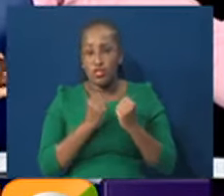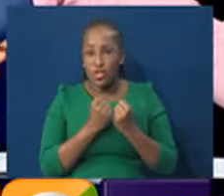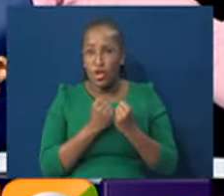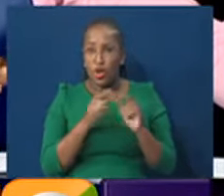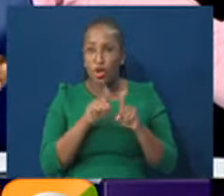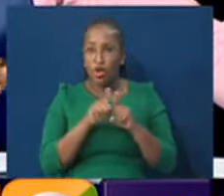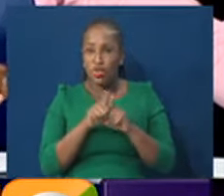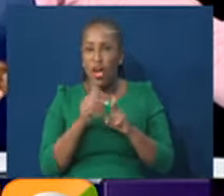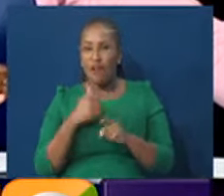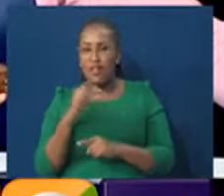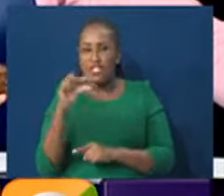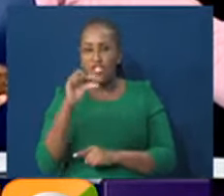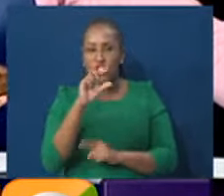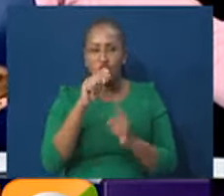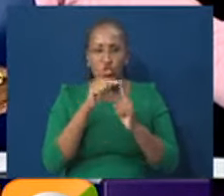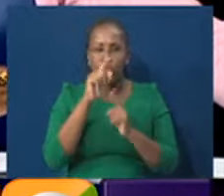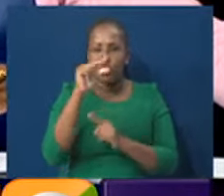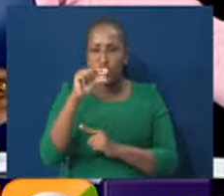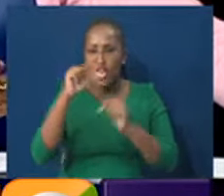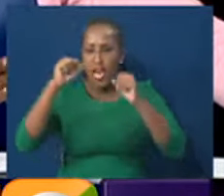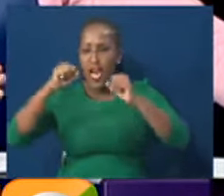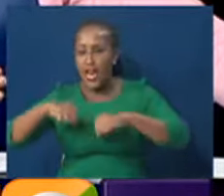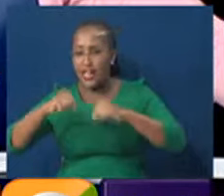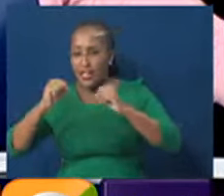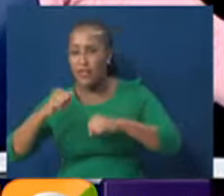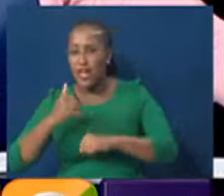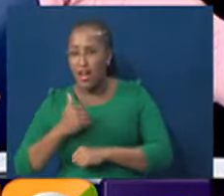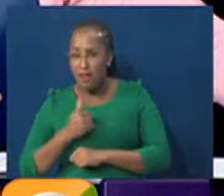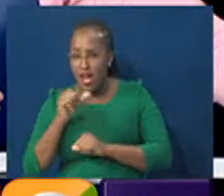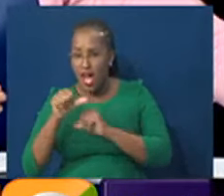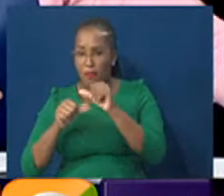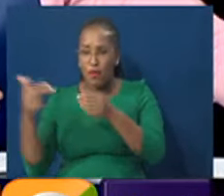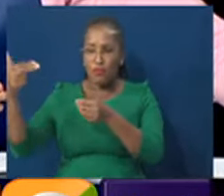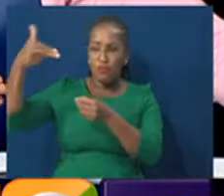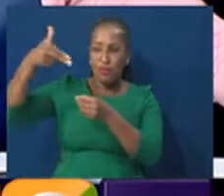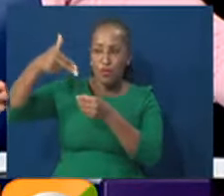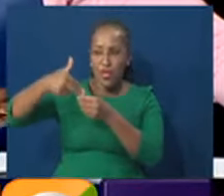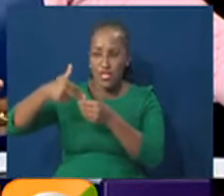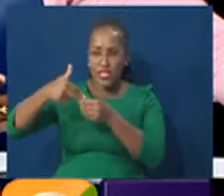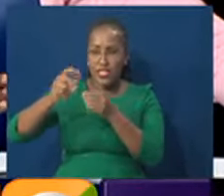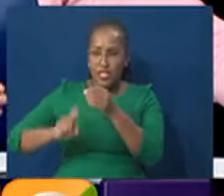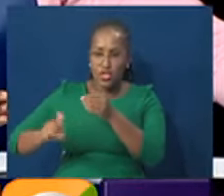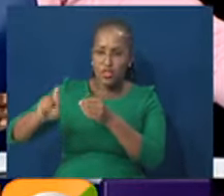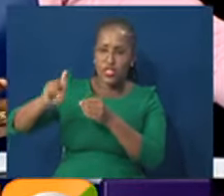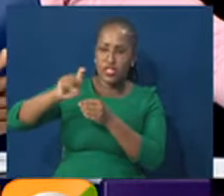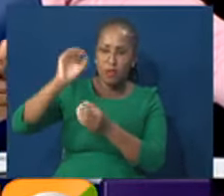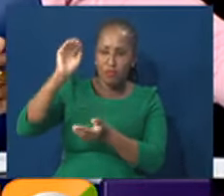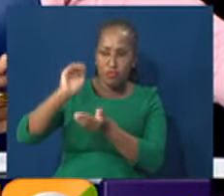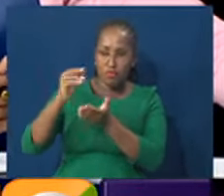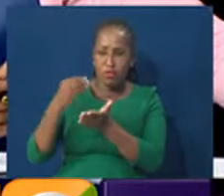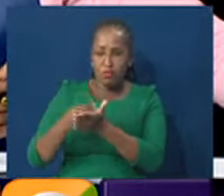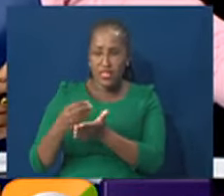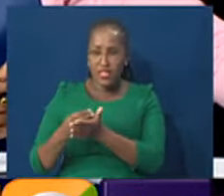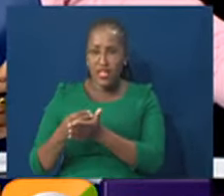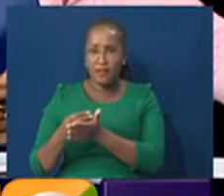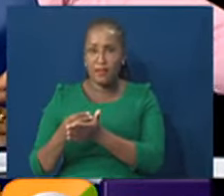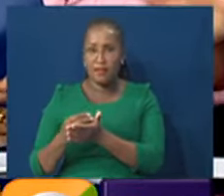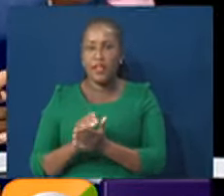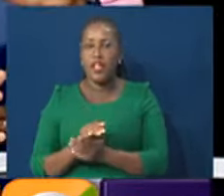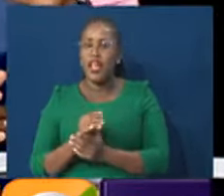was a G2G agreement that had fuel was supposed to be subsidized at that level, ADNOC and Saudi